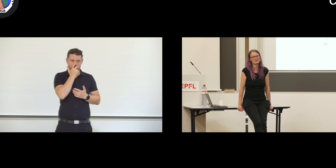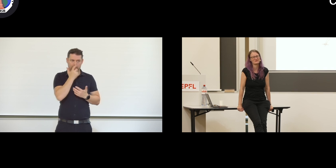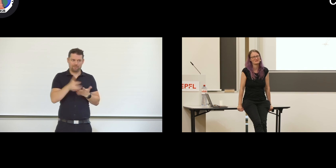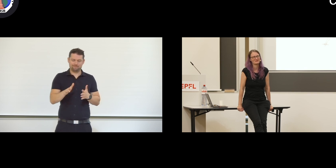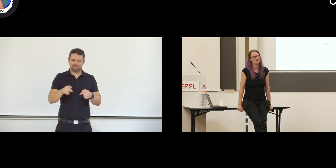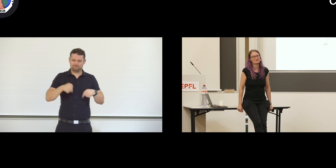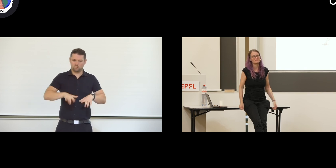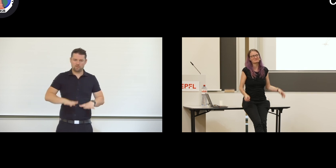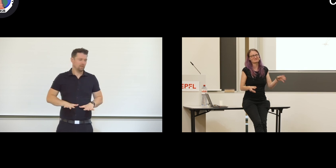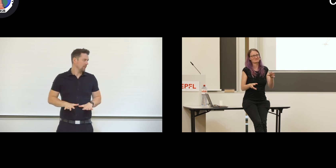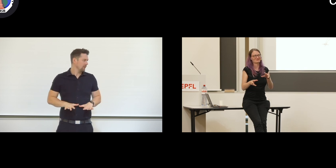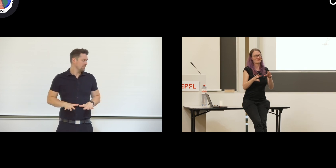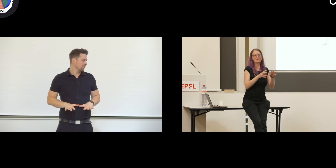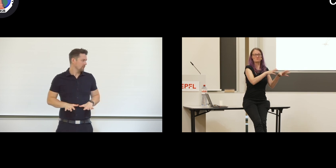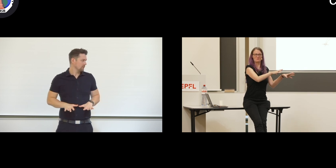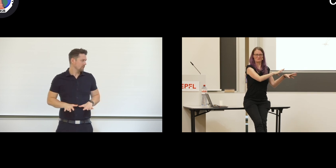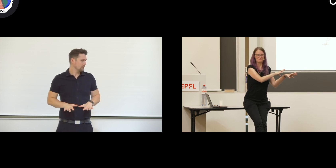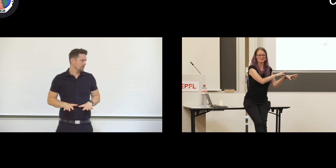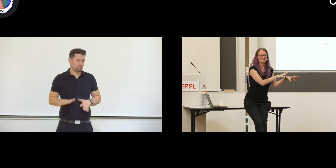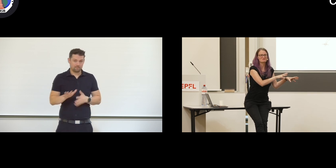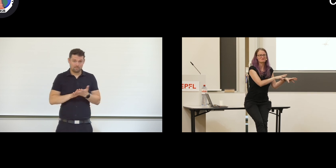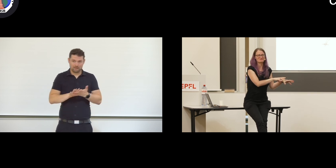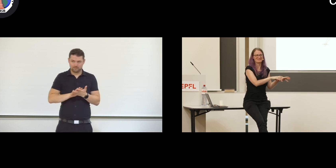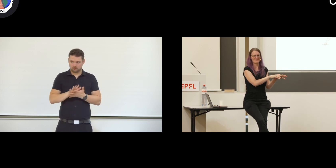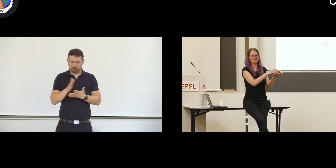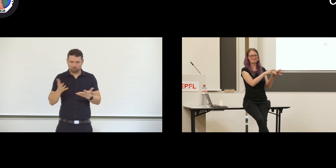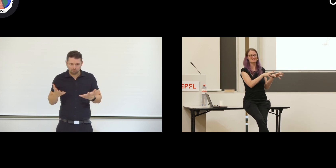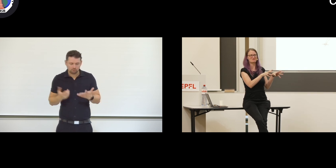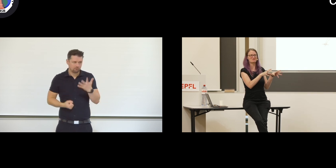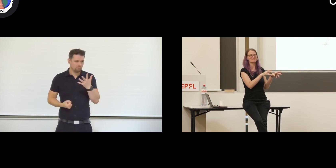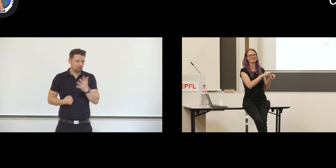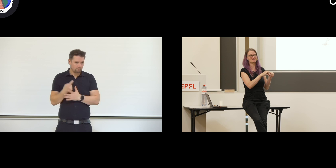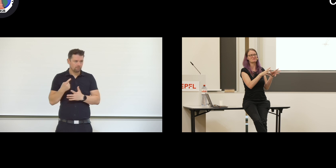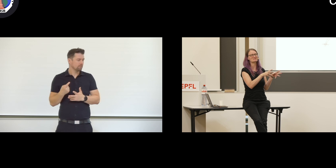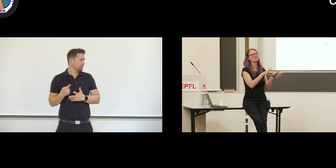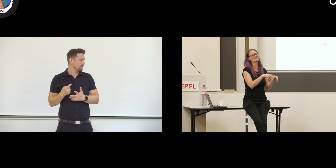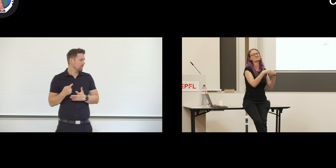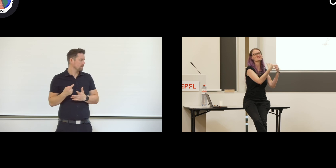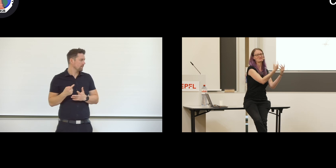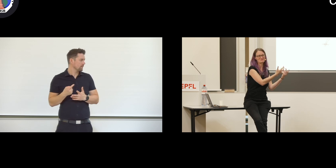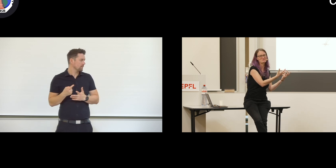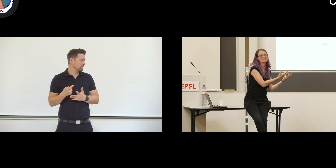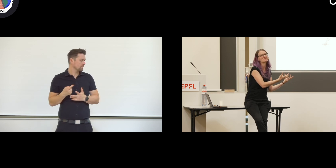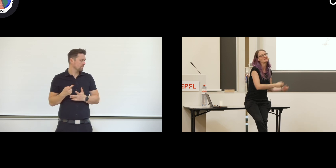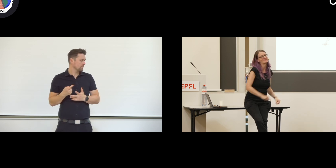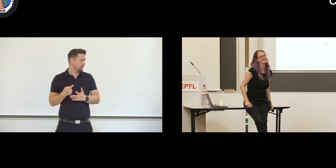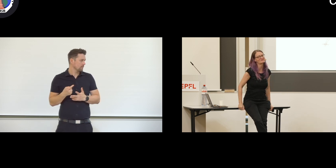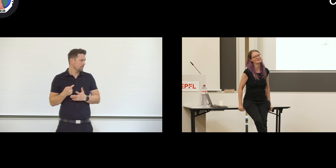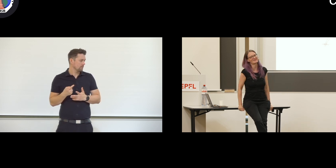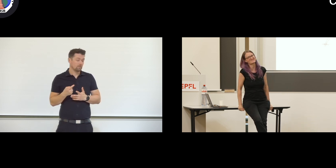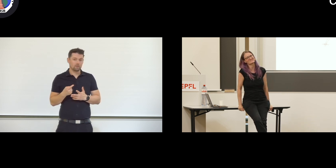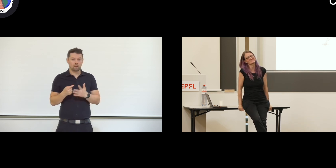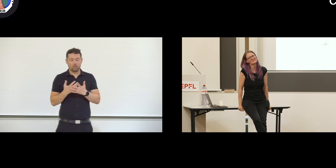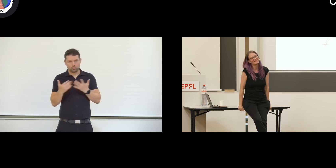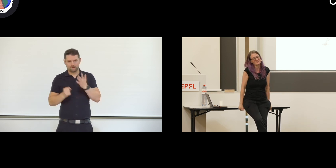on Earth, which makes it all the more unpredictable. But it makes it more predictable, or it makes it predictable that there will be a larger